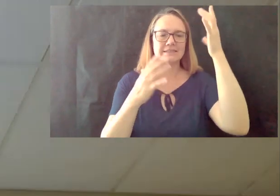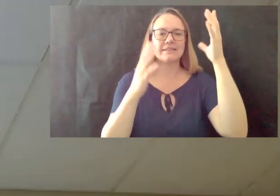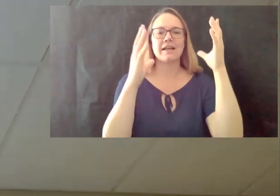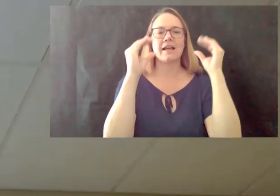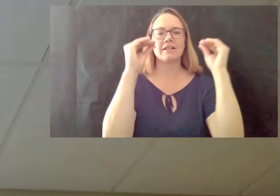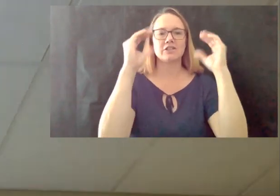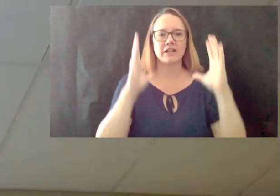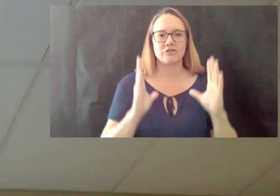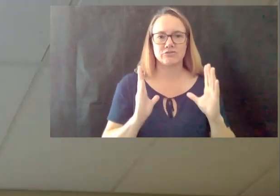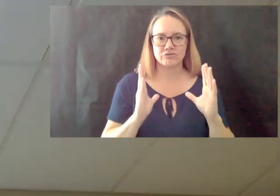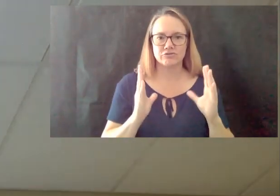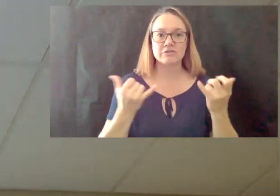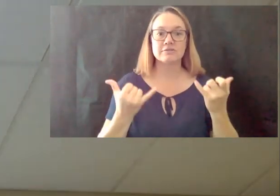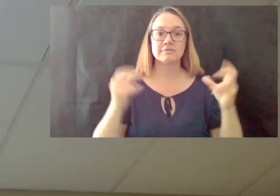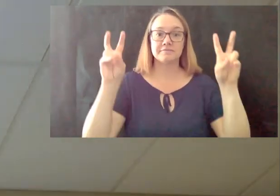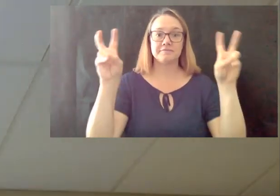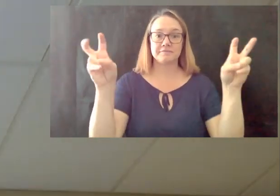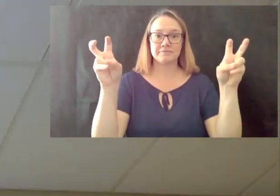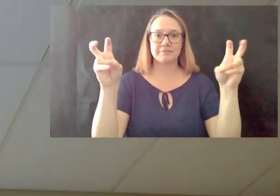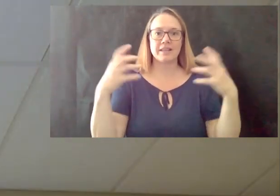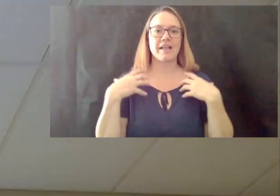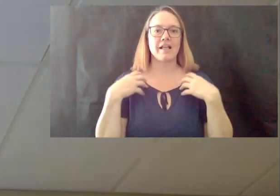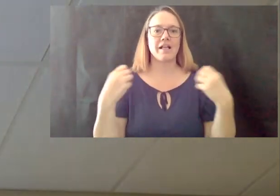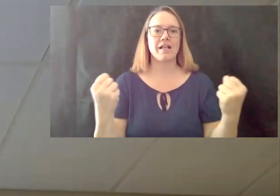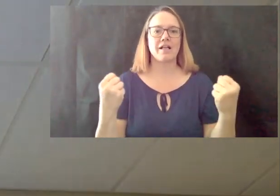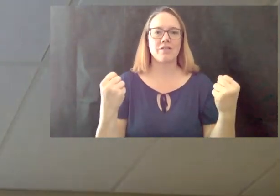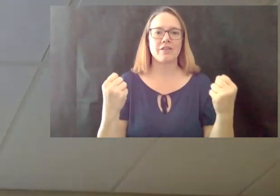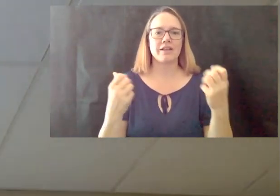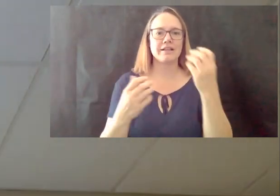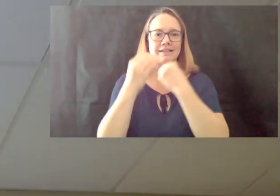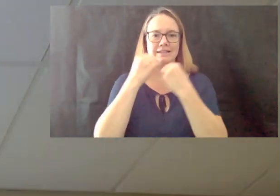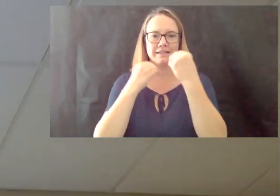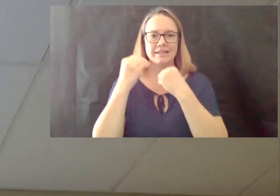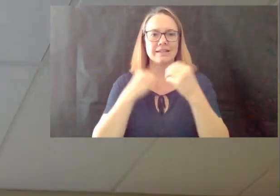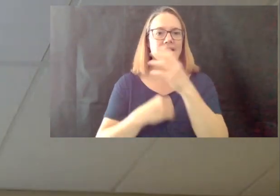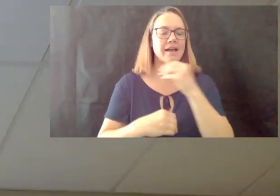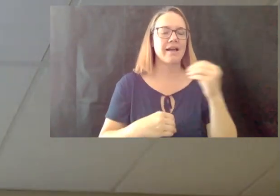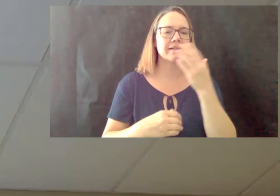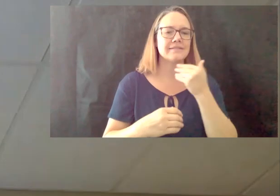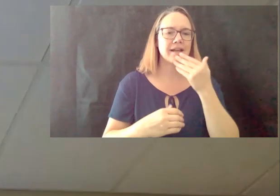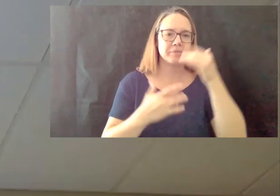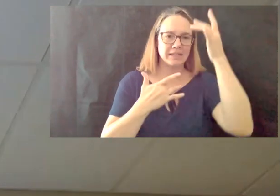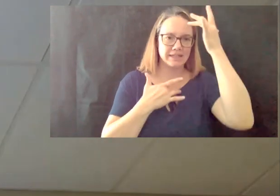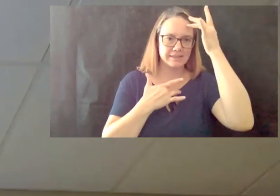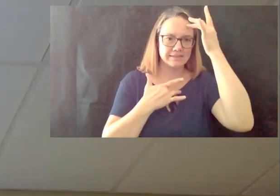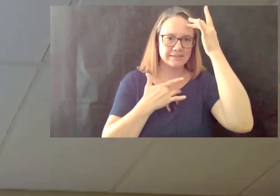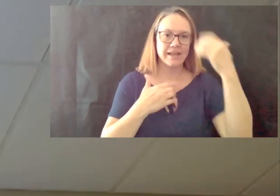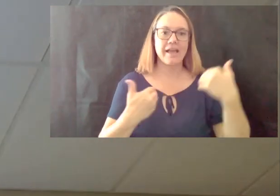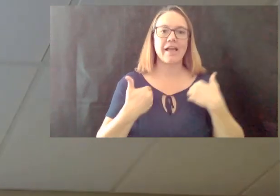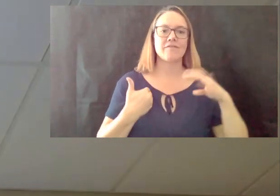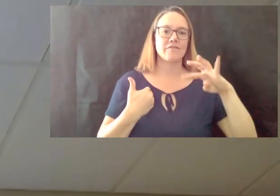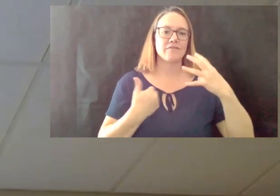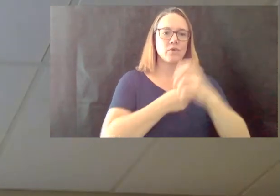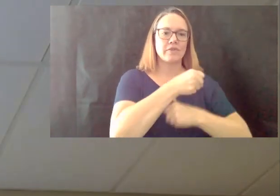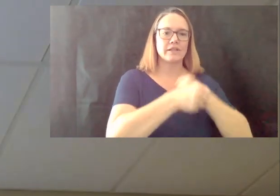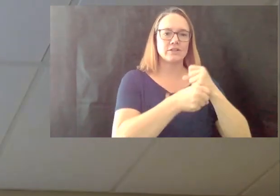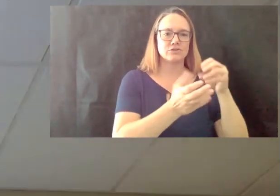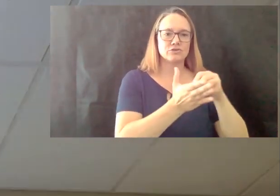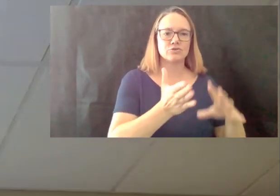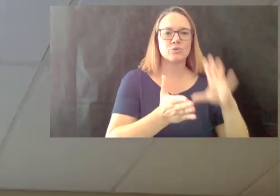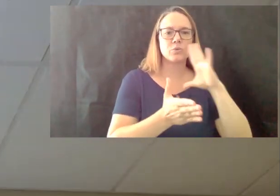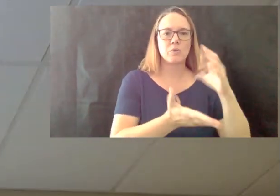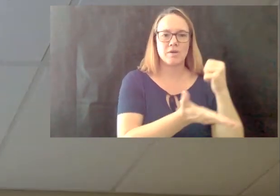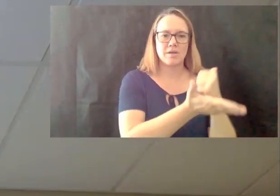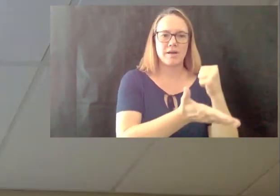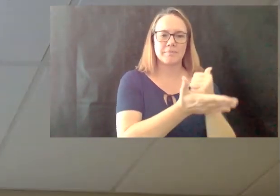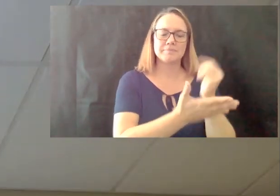be healthy eating and diabetes. And I have a fourth year pharmacy student with me that's going to be sharing some of the information and